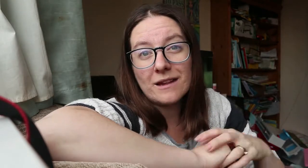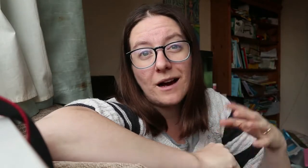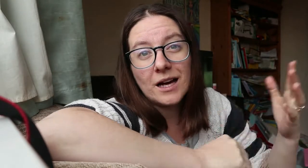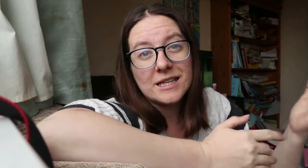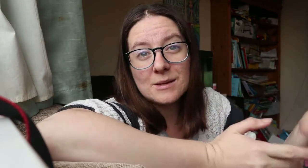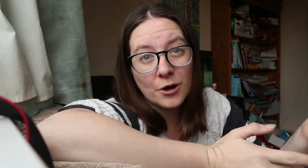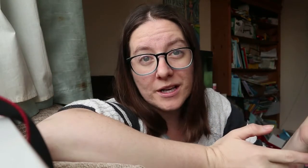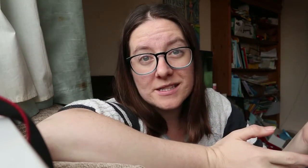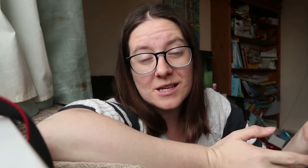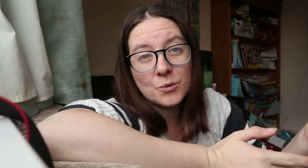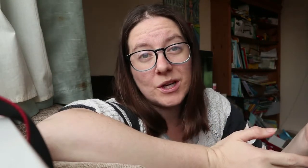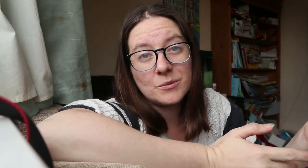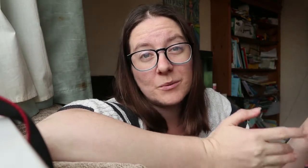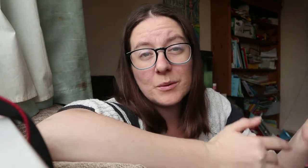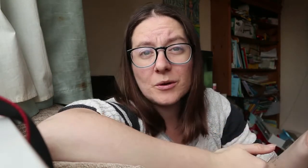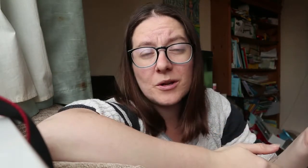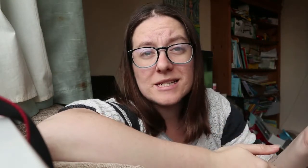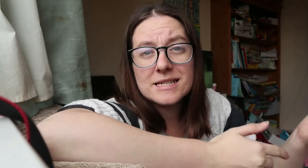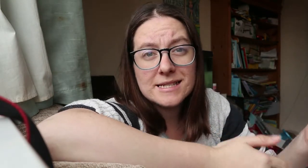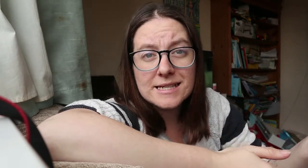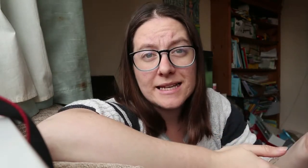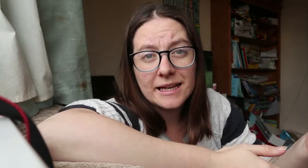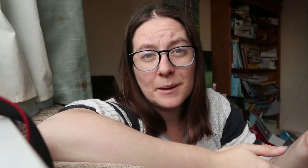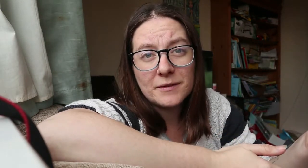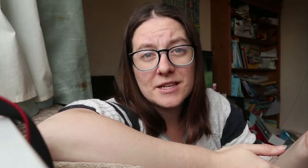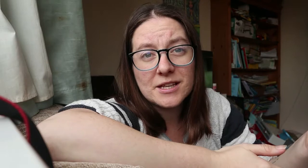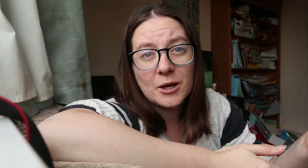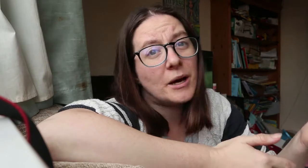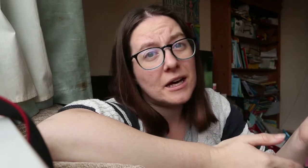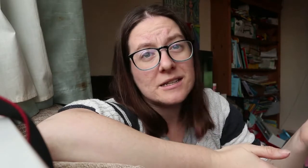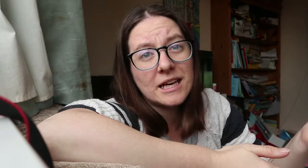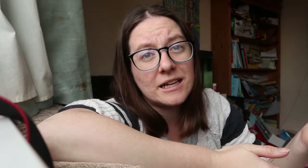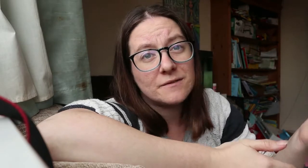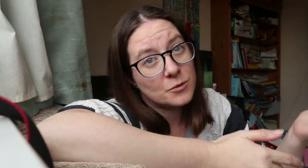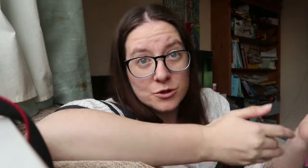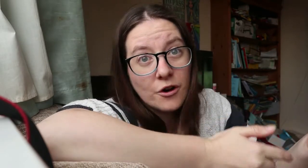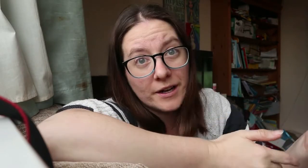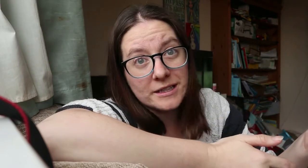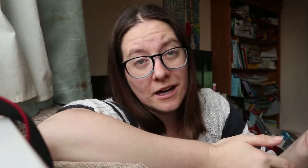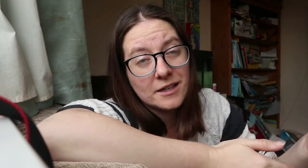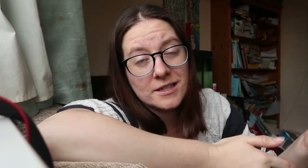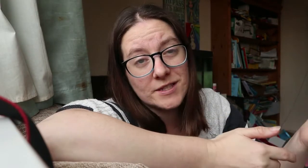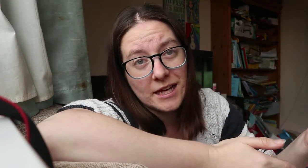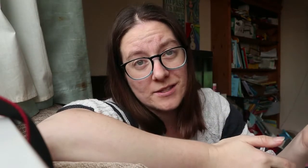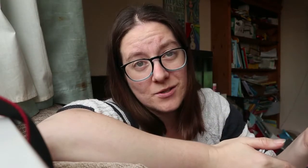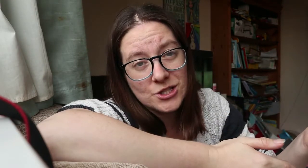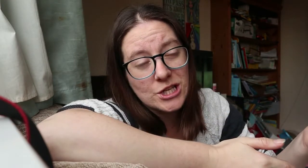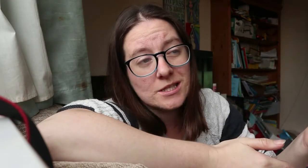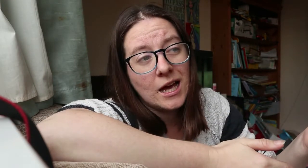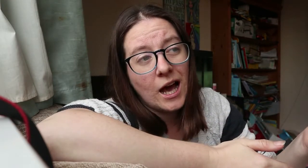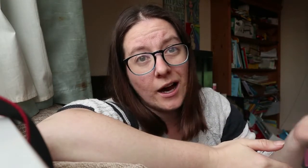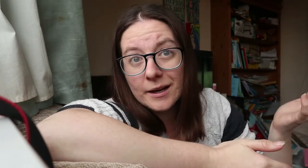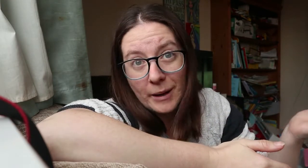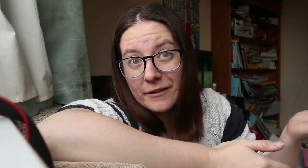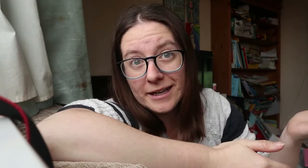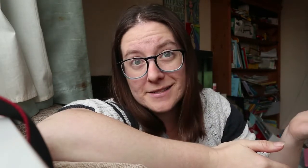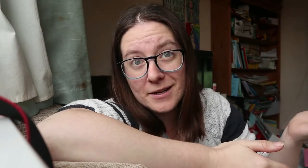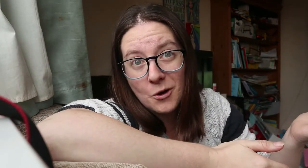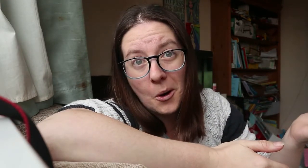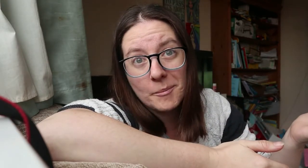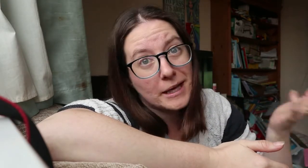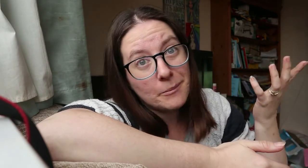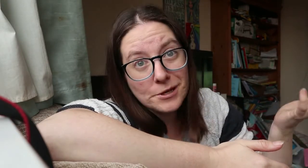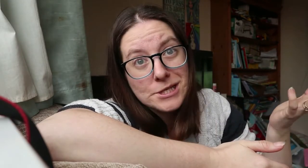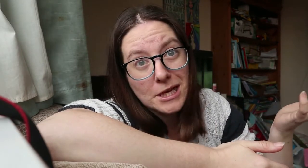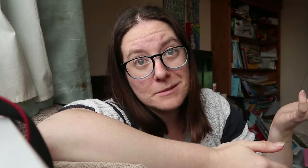way that I surprised someone when we went on holiday to Sicily a couple of years ago by asking, or trying to ask, for 10 sausages. Uh, apparently I